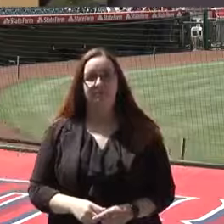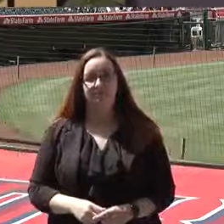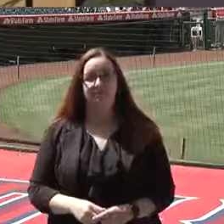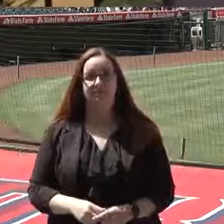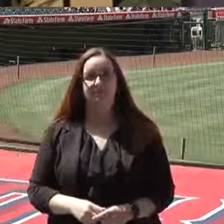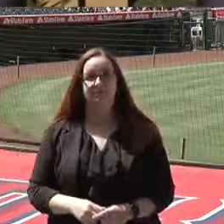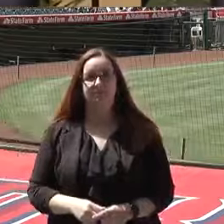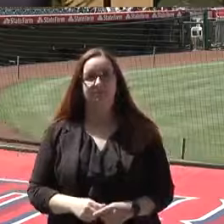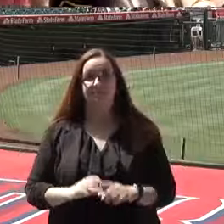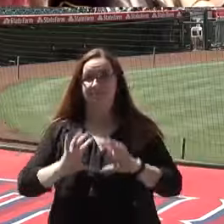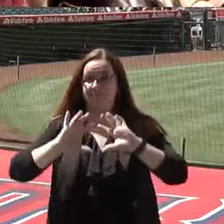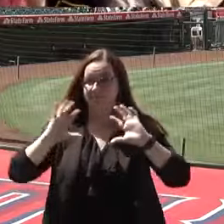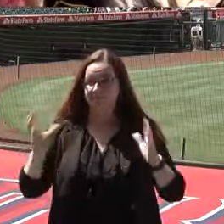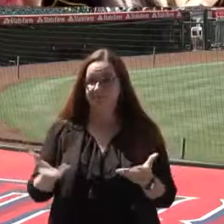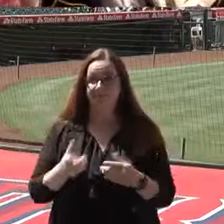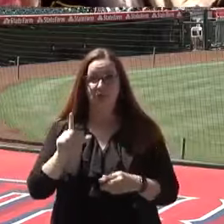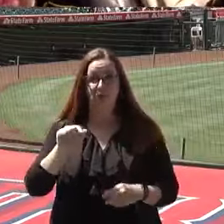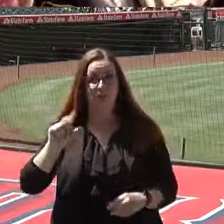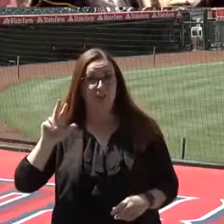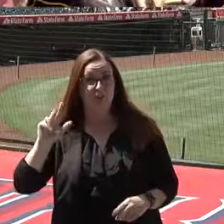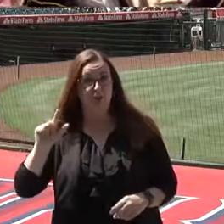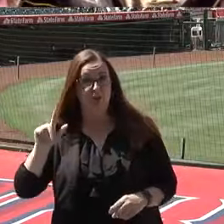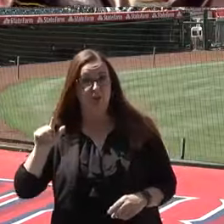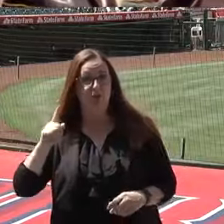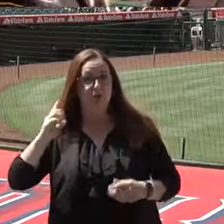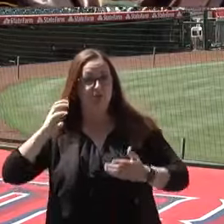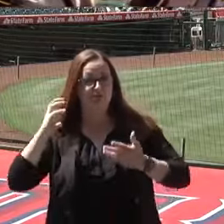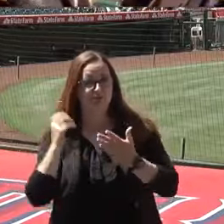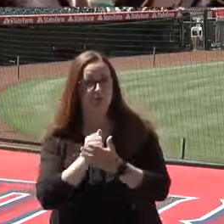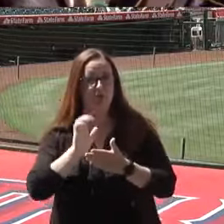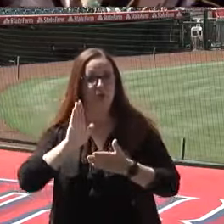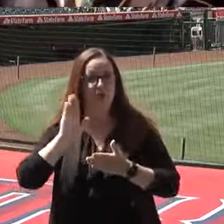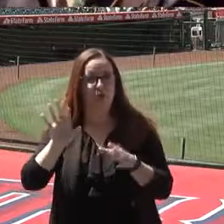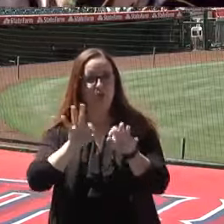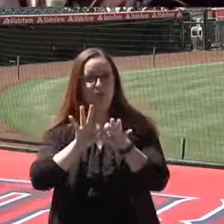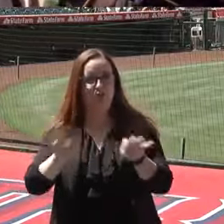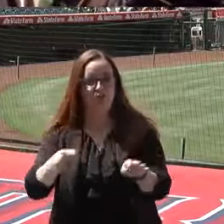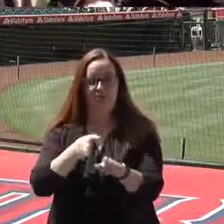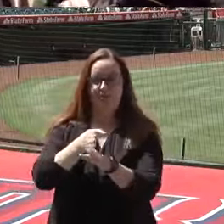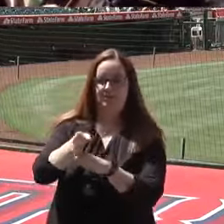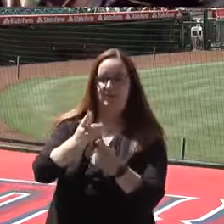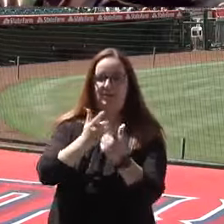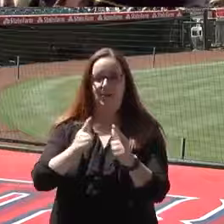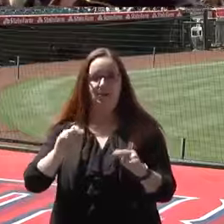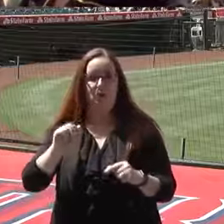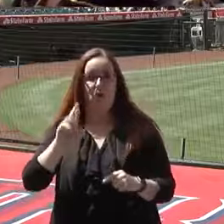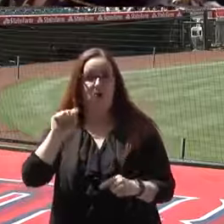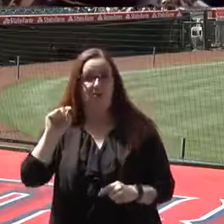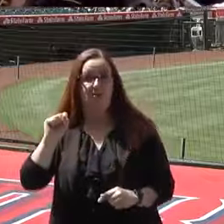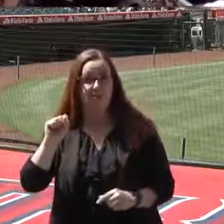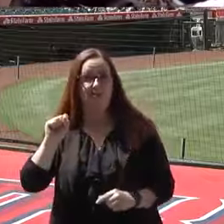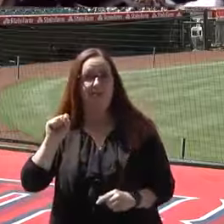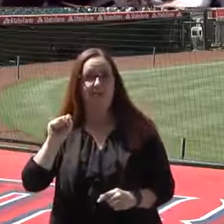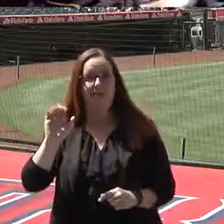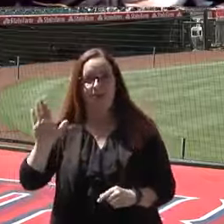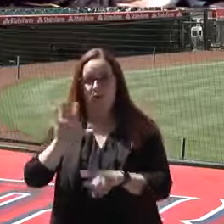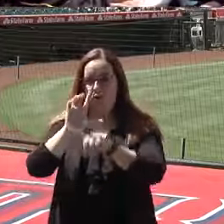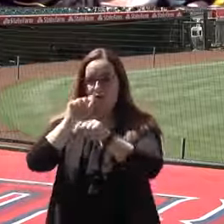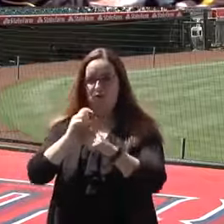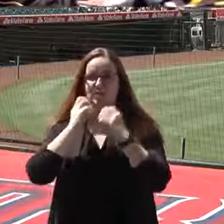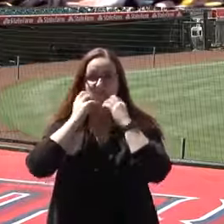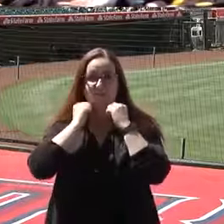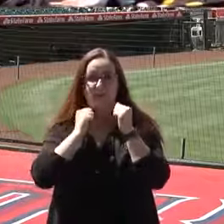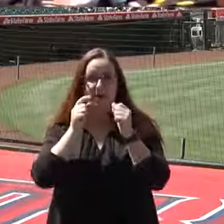Graduates, class of 2023, you have earned your degree in the liberal arts tradition, a tradition that values